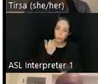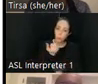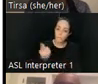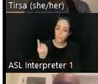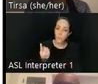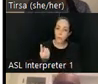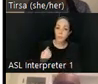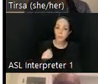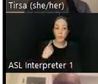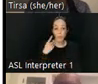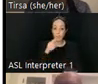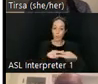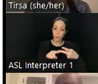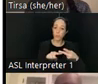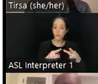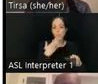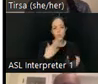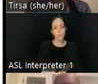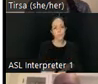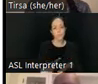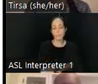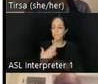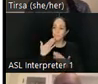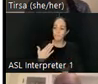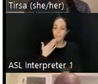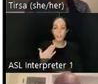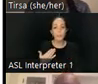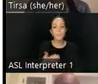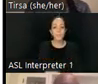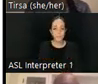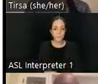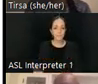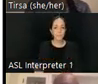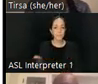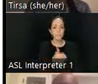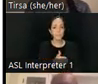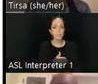I think it's a very good discussion. Thank you, Co-Chair Obi. Commissioner Casey.